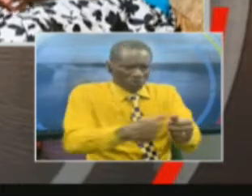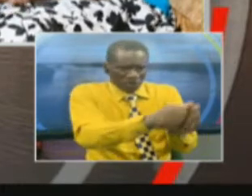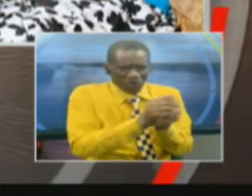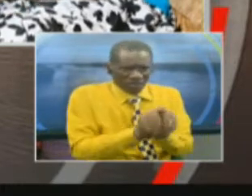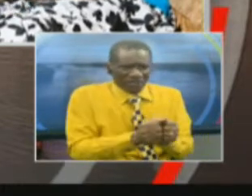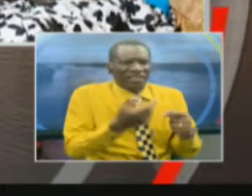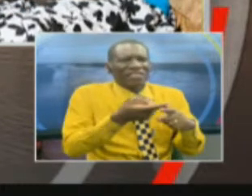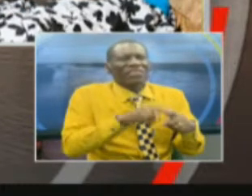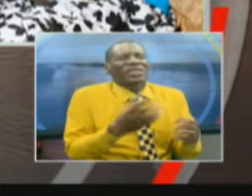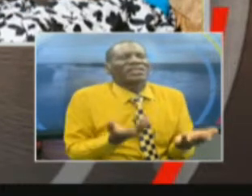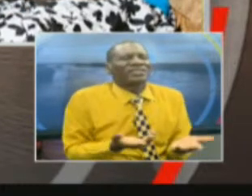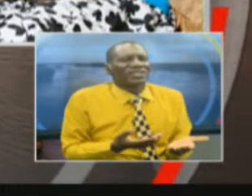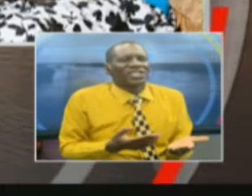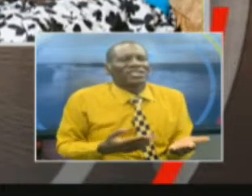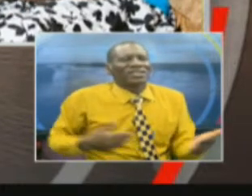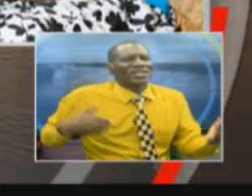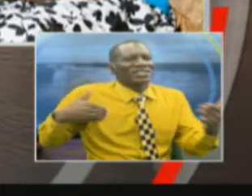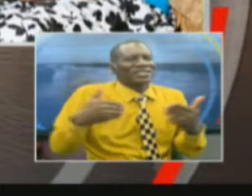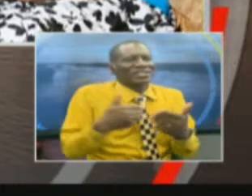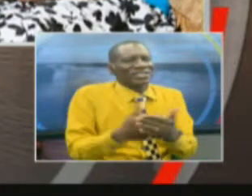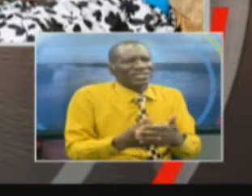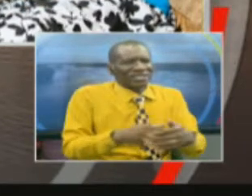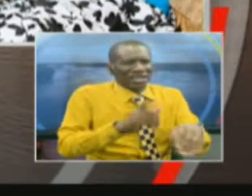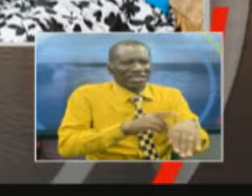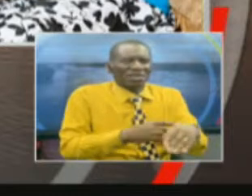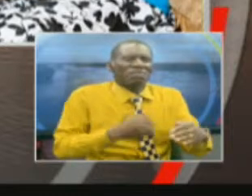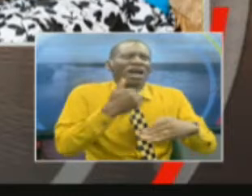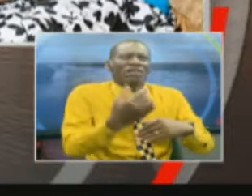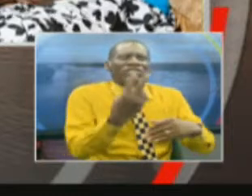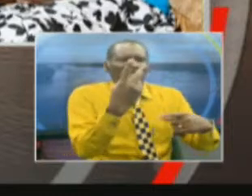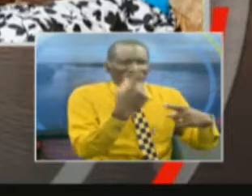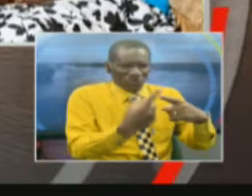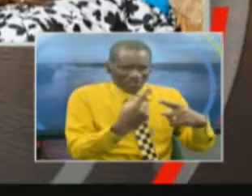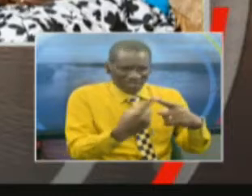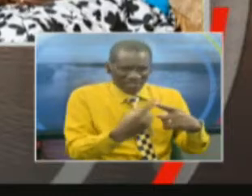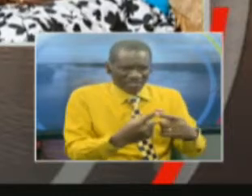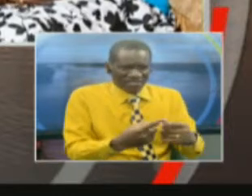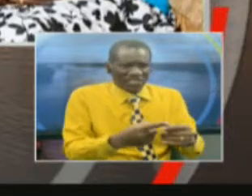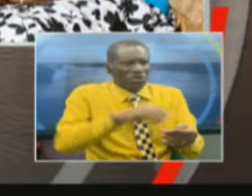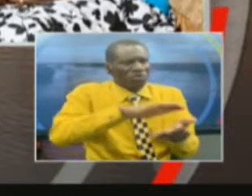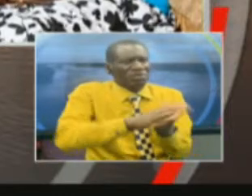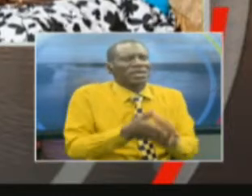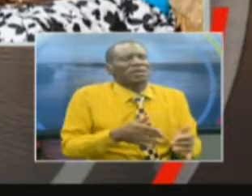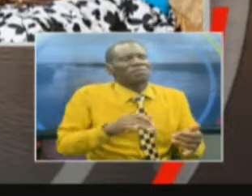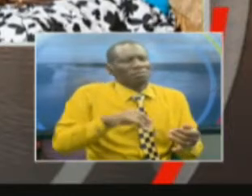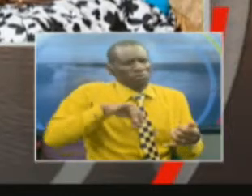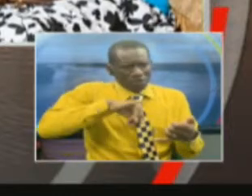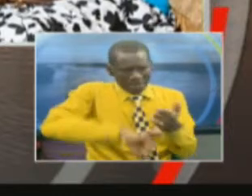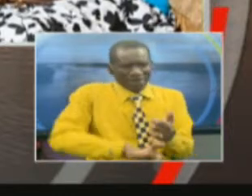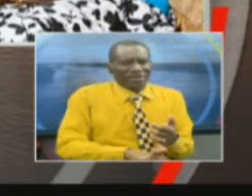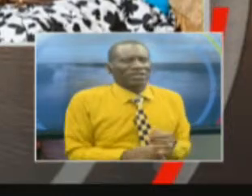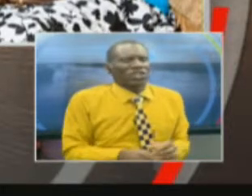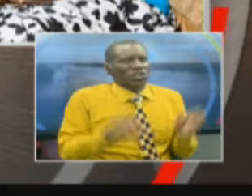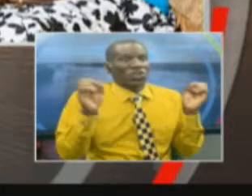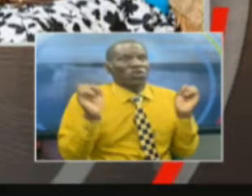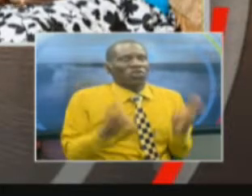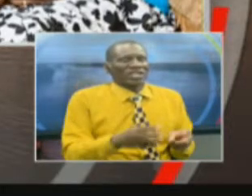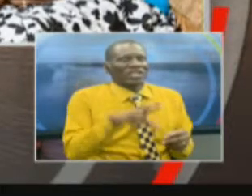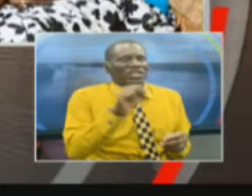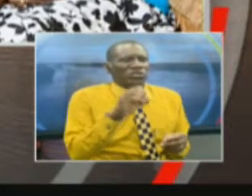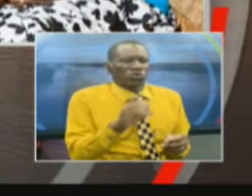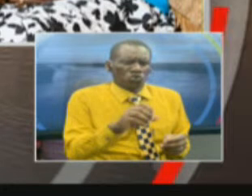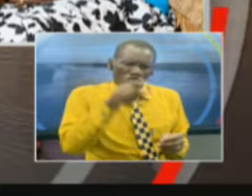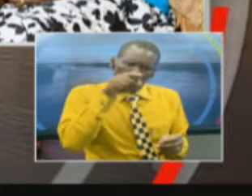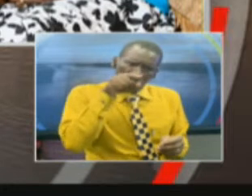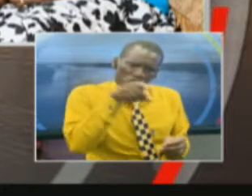with him, and then 2 years later is when we got married. Okay, so